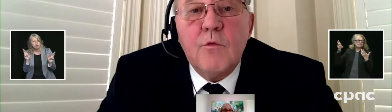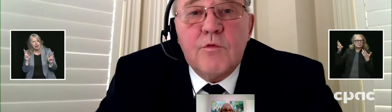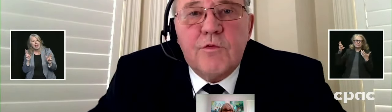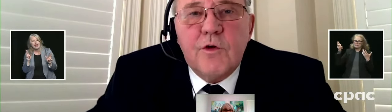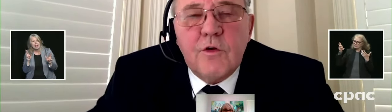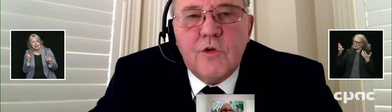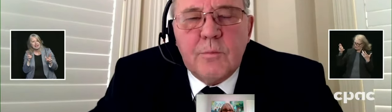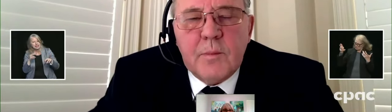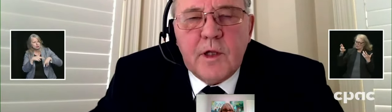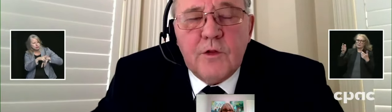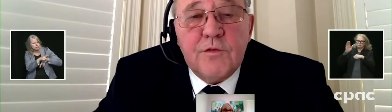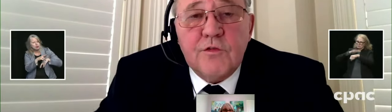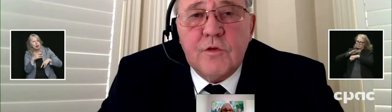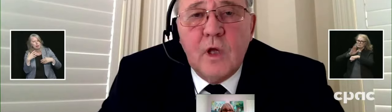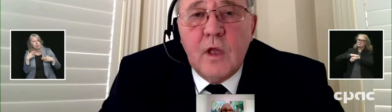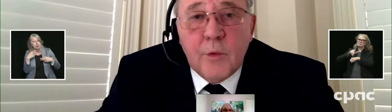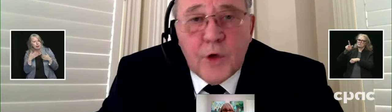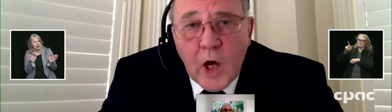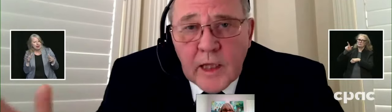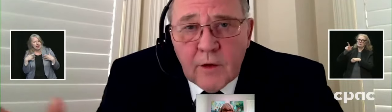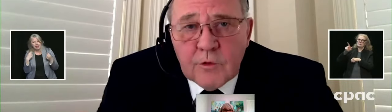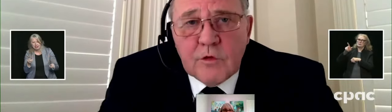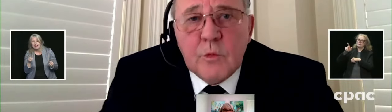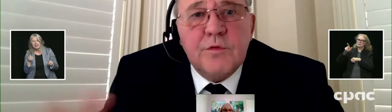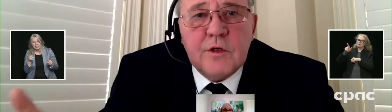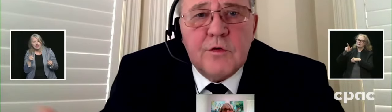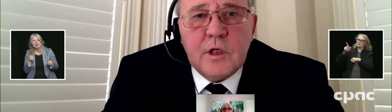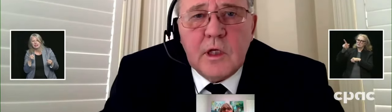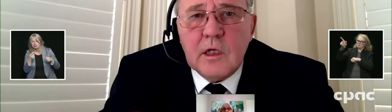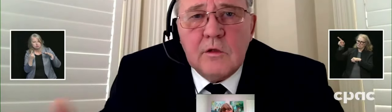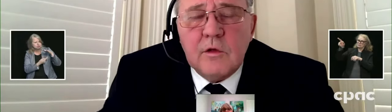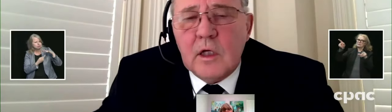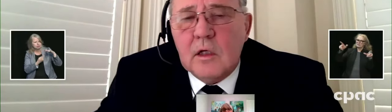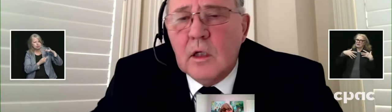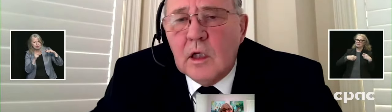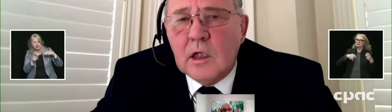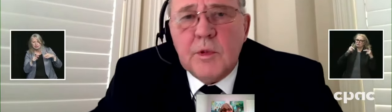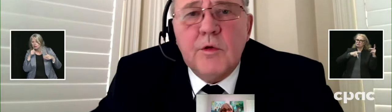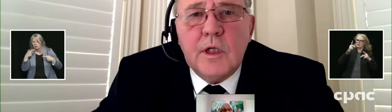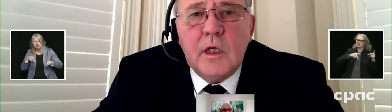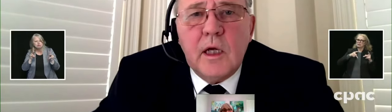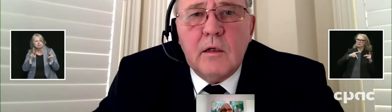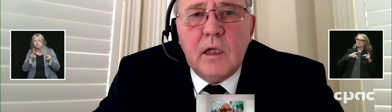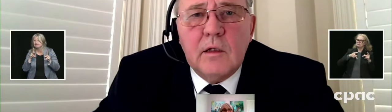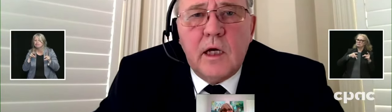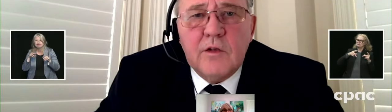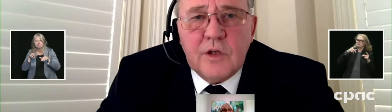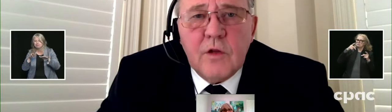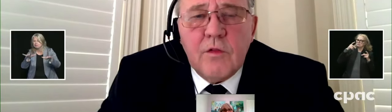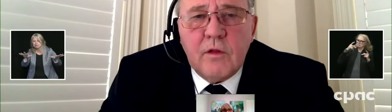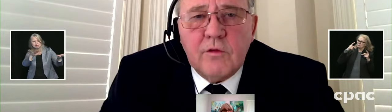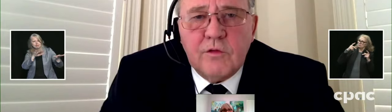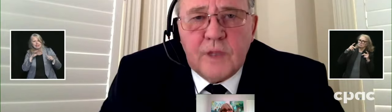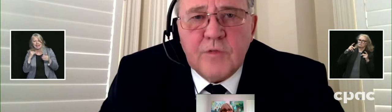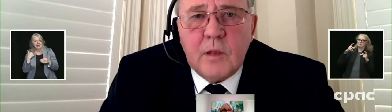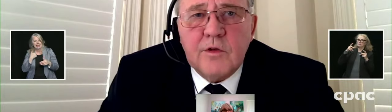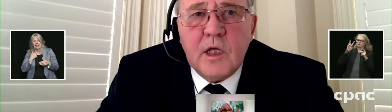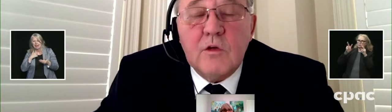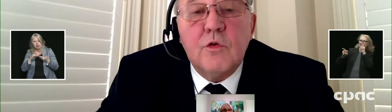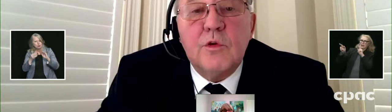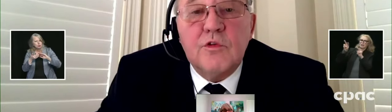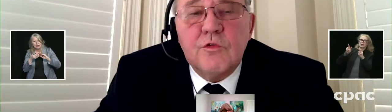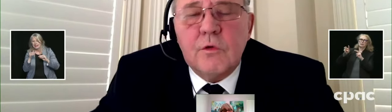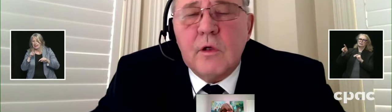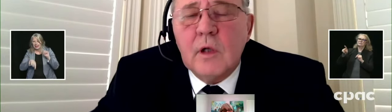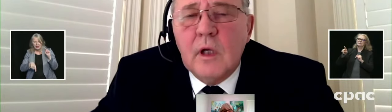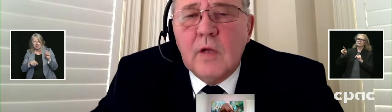and referred to the public health officials. They were not allowed to move into the Canadian community and until steps had been taken